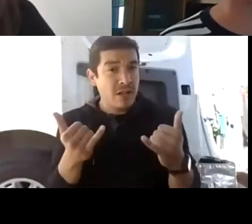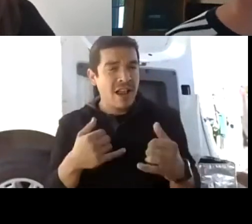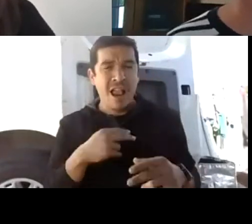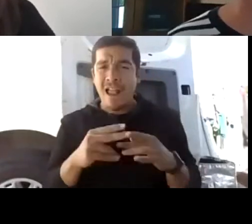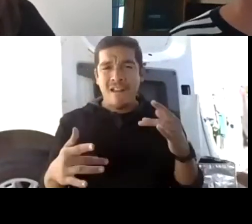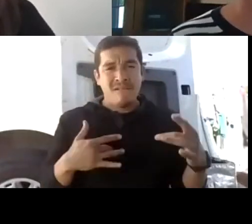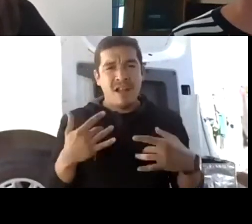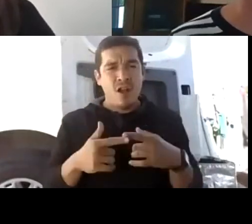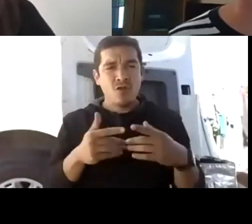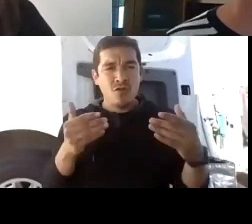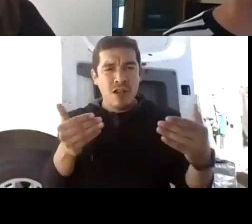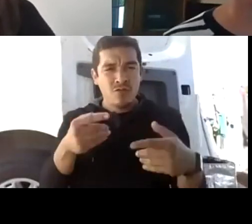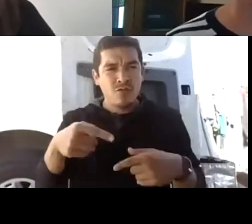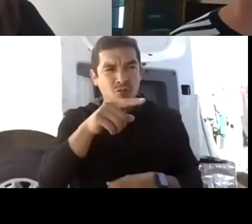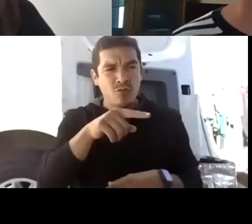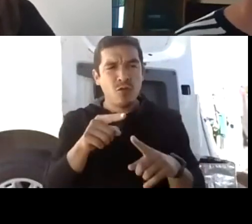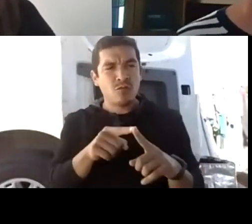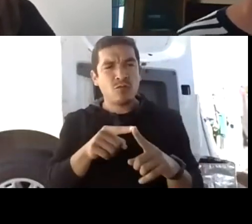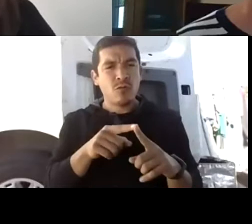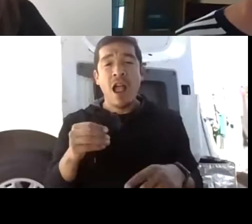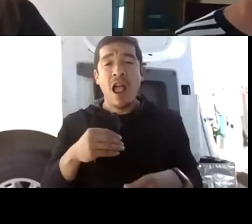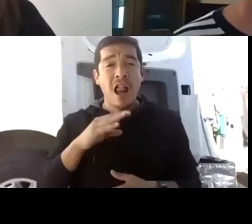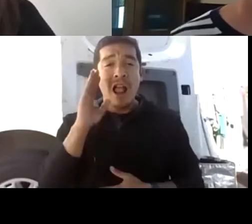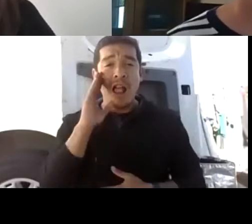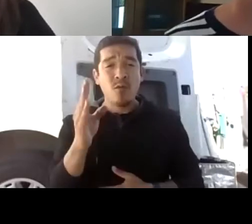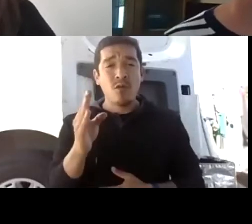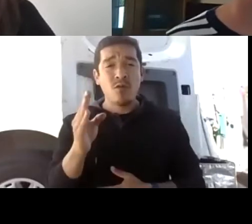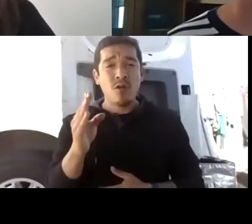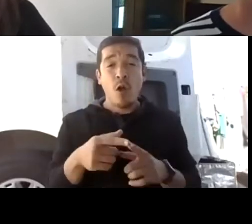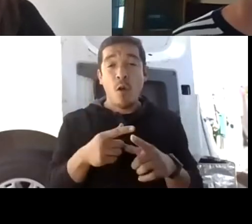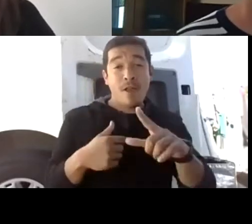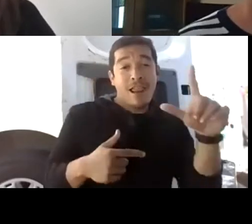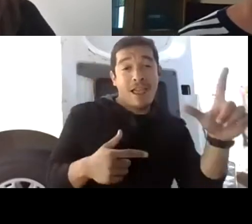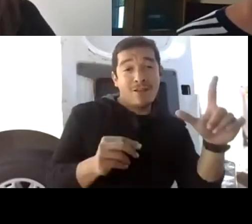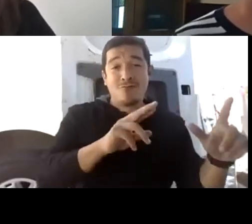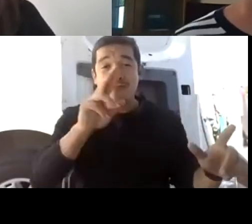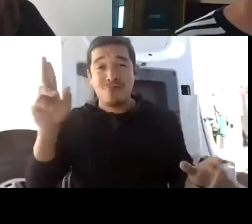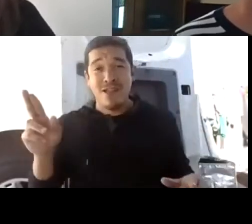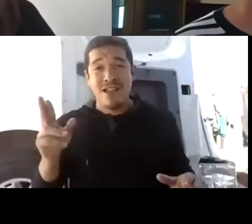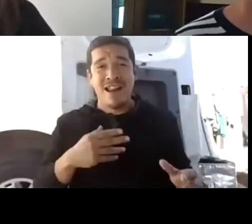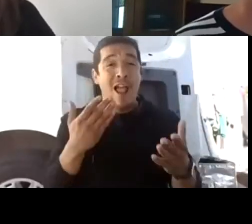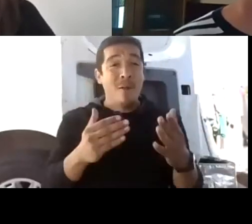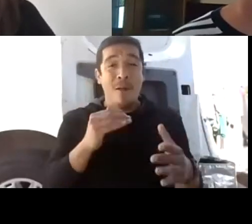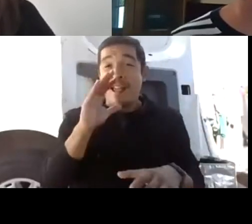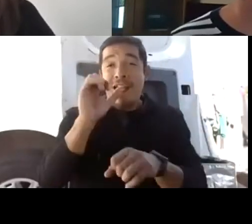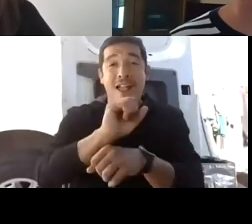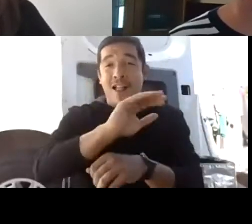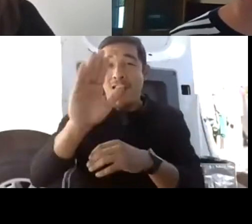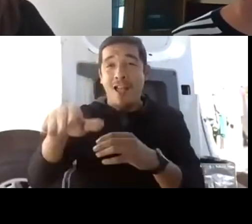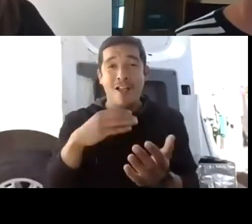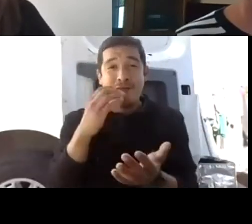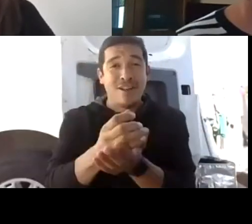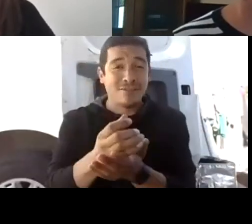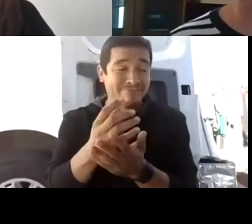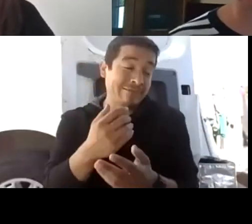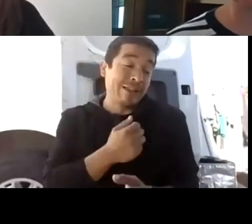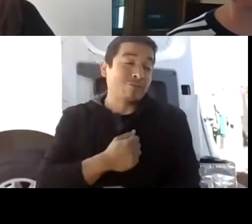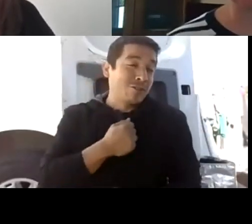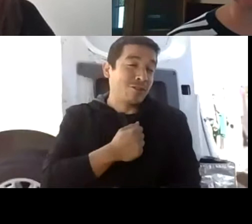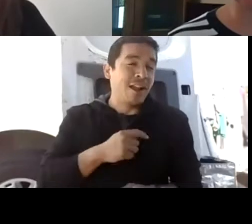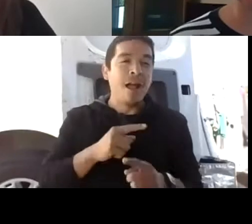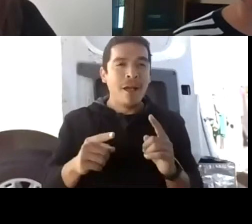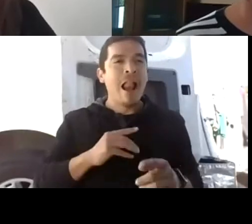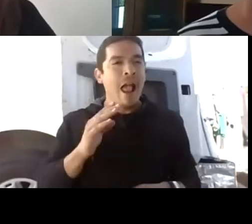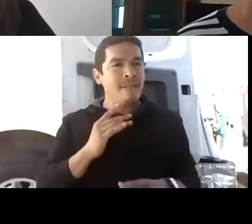to be introducing you to, and I'm going to go from left to right, and I will probably not capture everyone's credentials. I apologize, but we got some